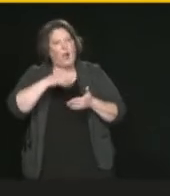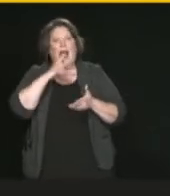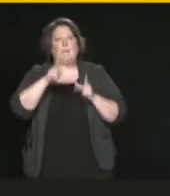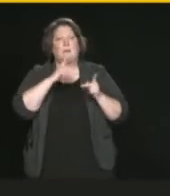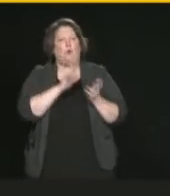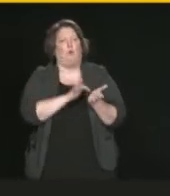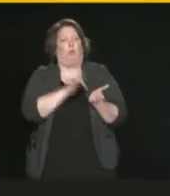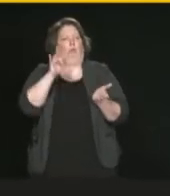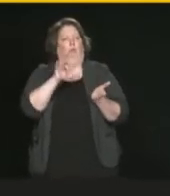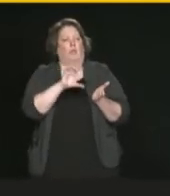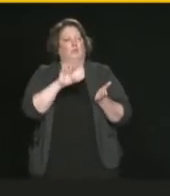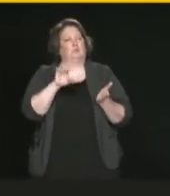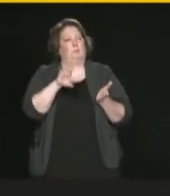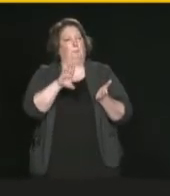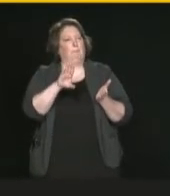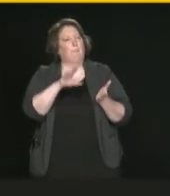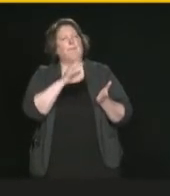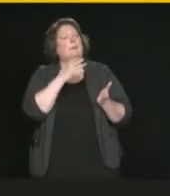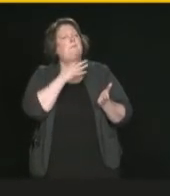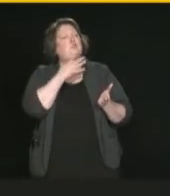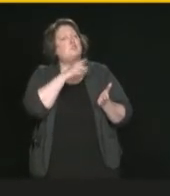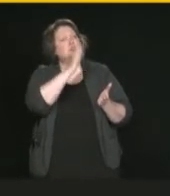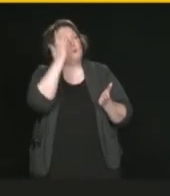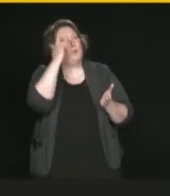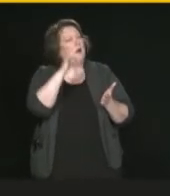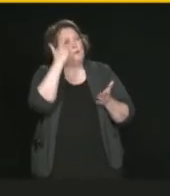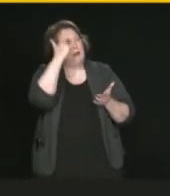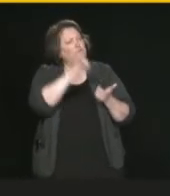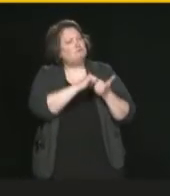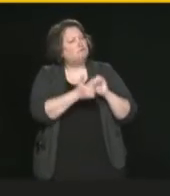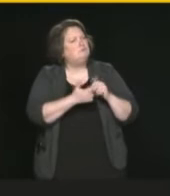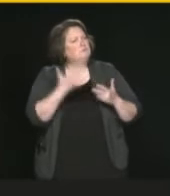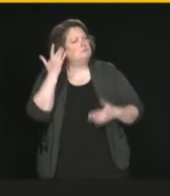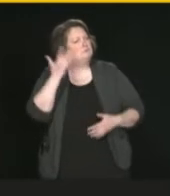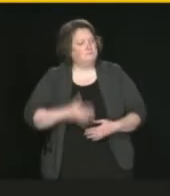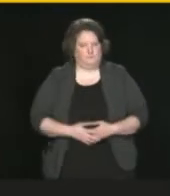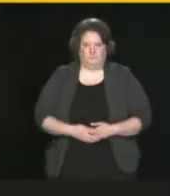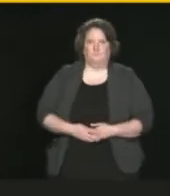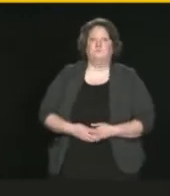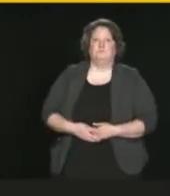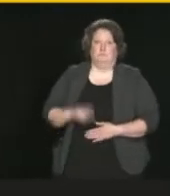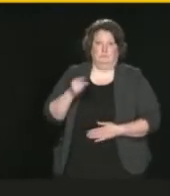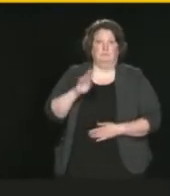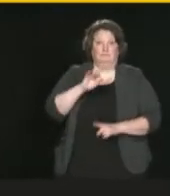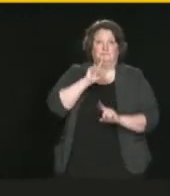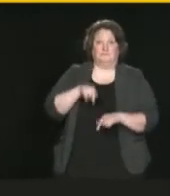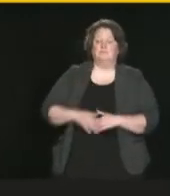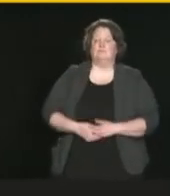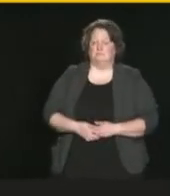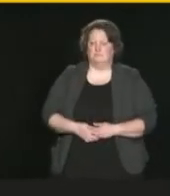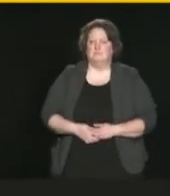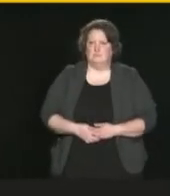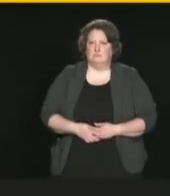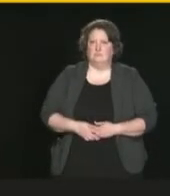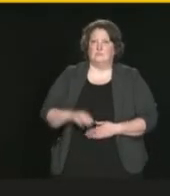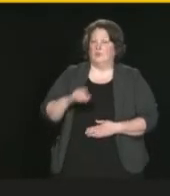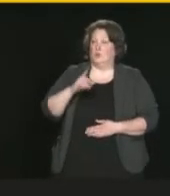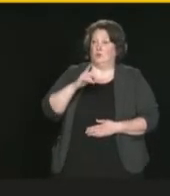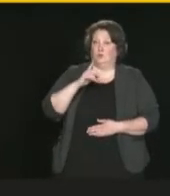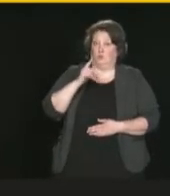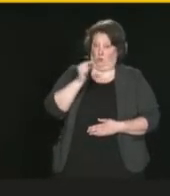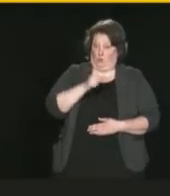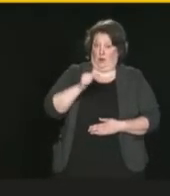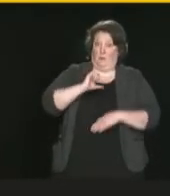fraudsters. Why did you change your idea about that? Well, first of all, yes, there will be changes made to all of